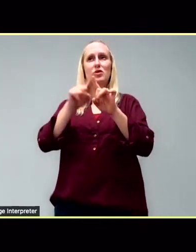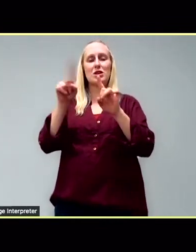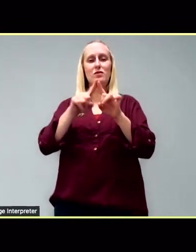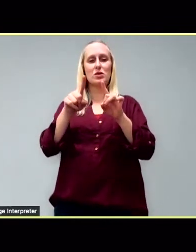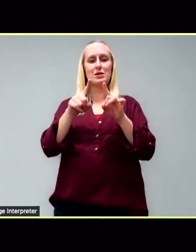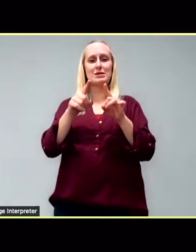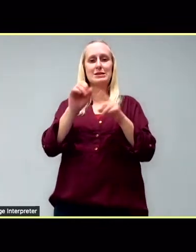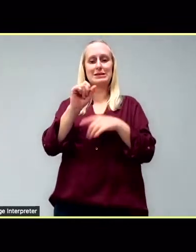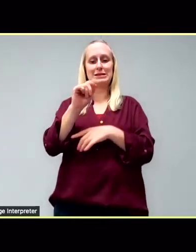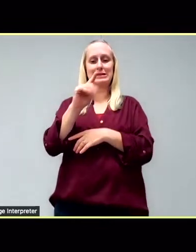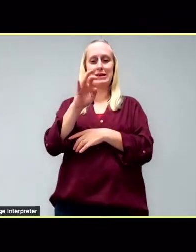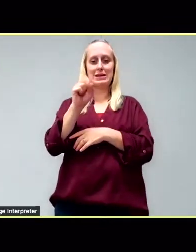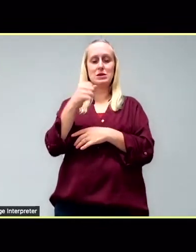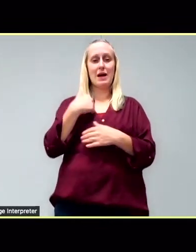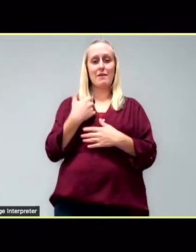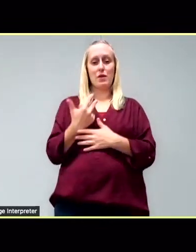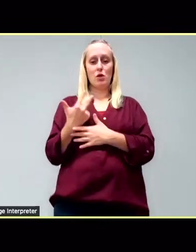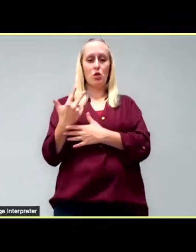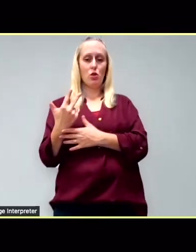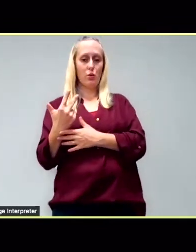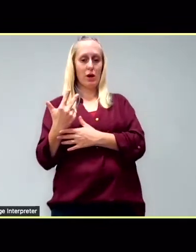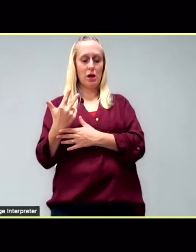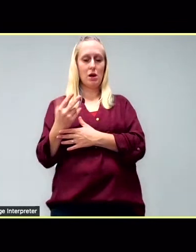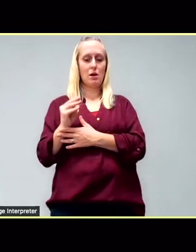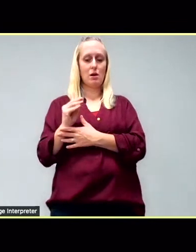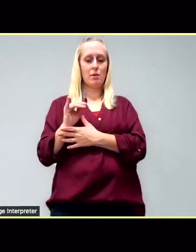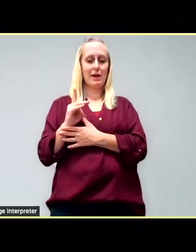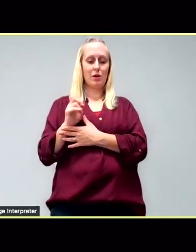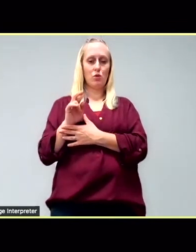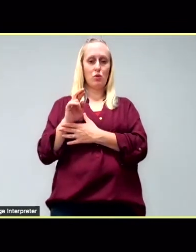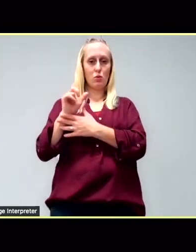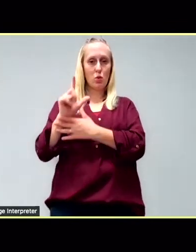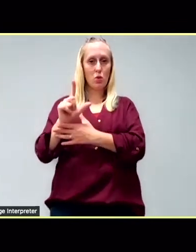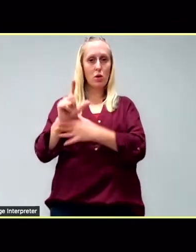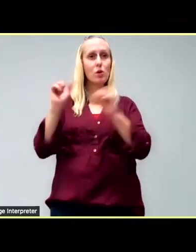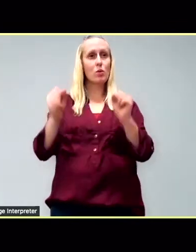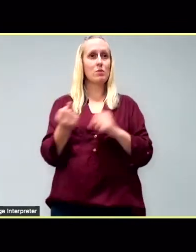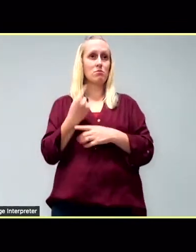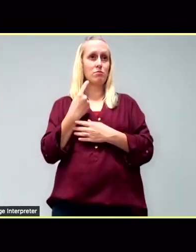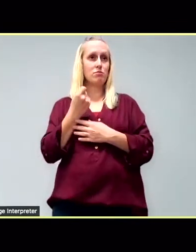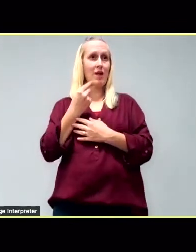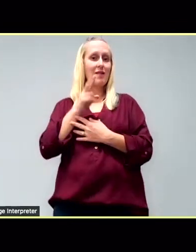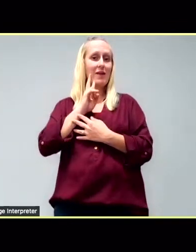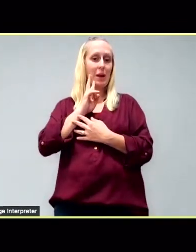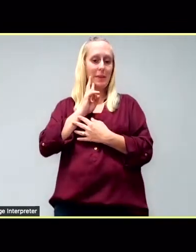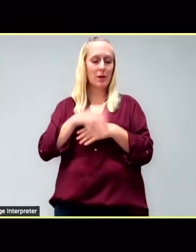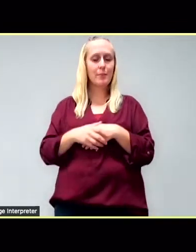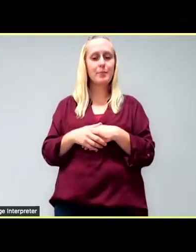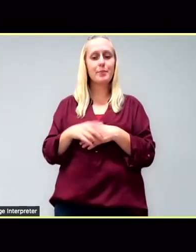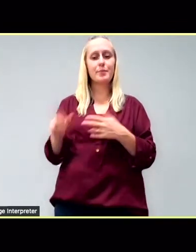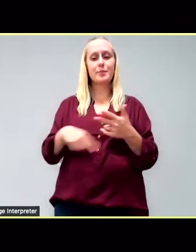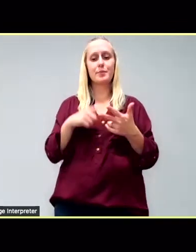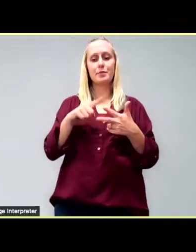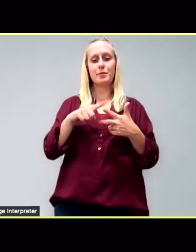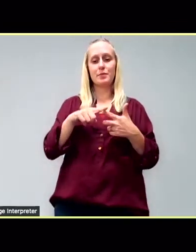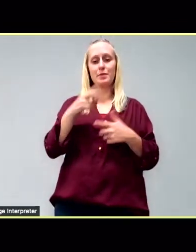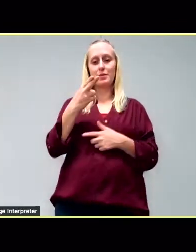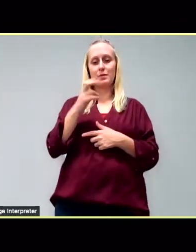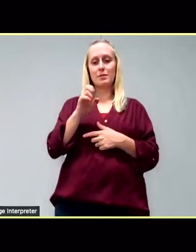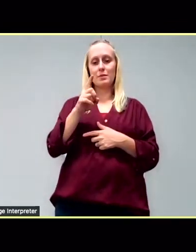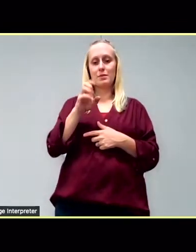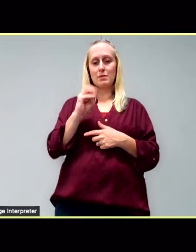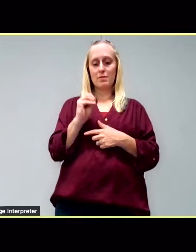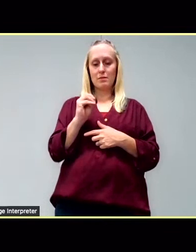chromium 3, which is actually a mineral supplement that you might take as a vitamin. And then you have hexavalent chromium, which is actually